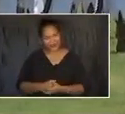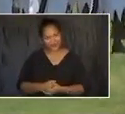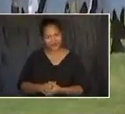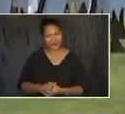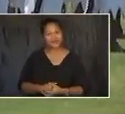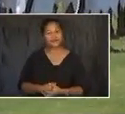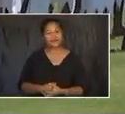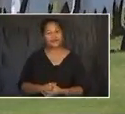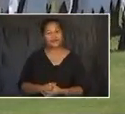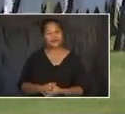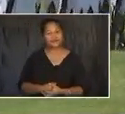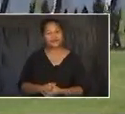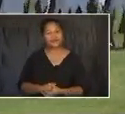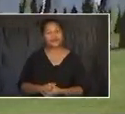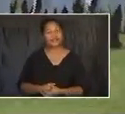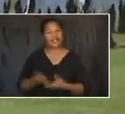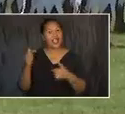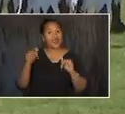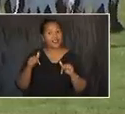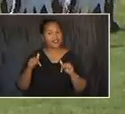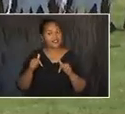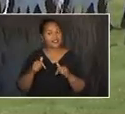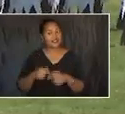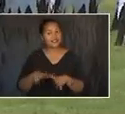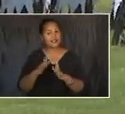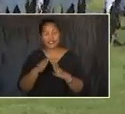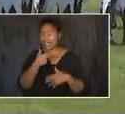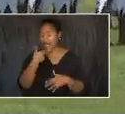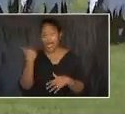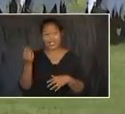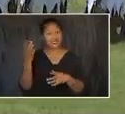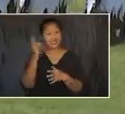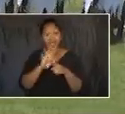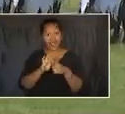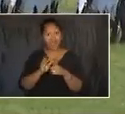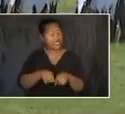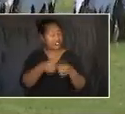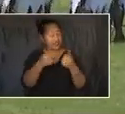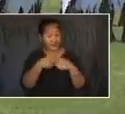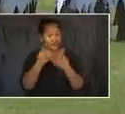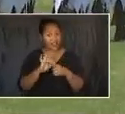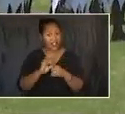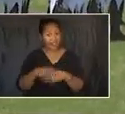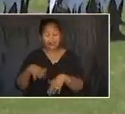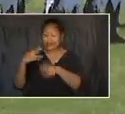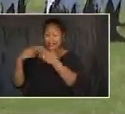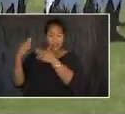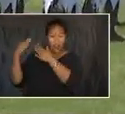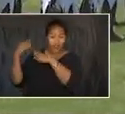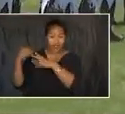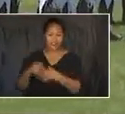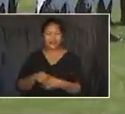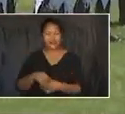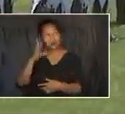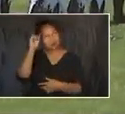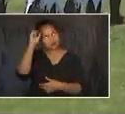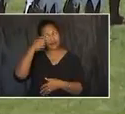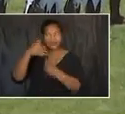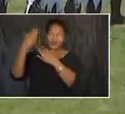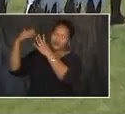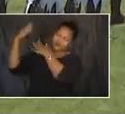Yeah, this parade is being the trooping of the colors, very significant. It's historical, dates back to many